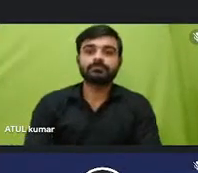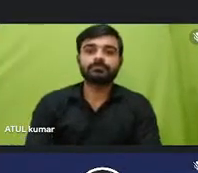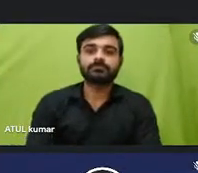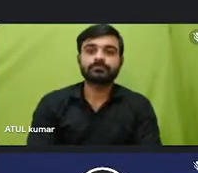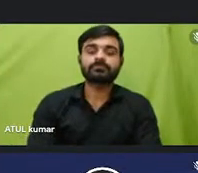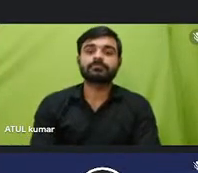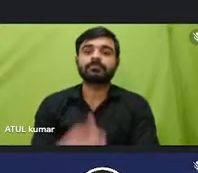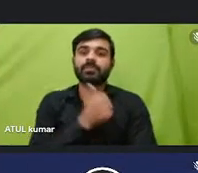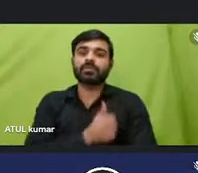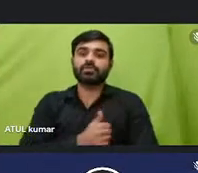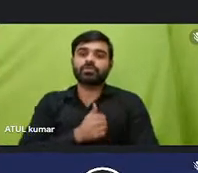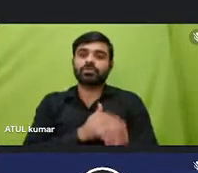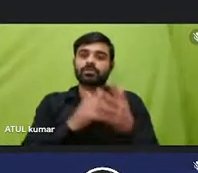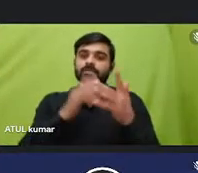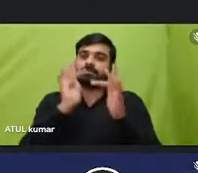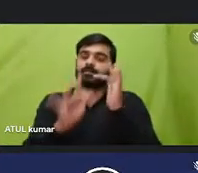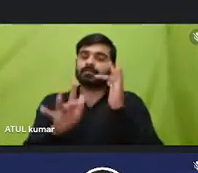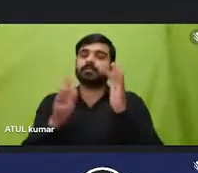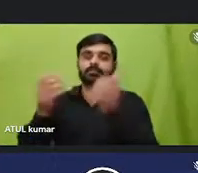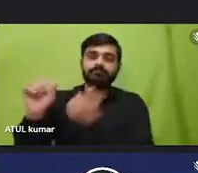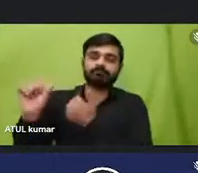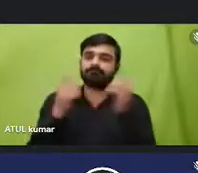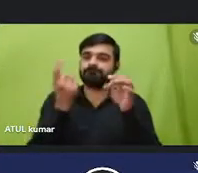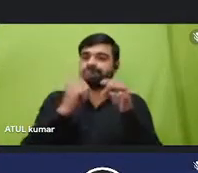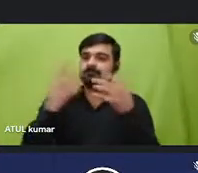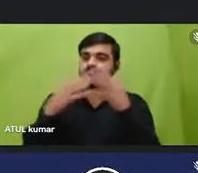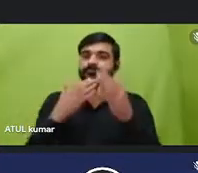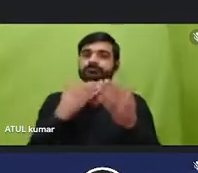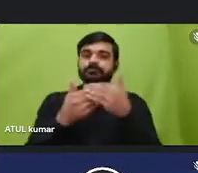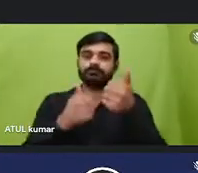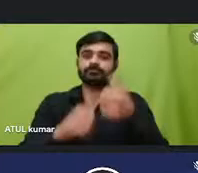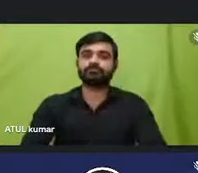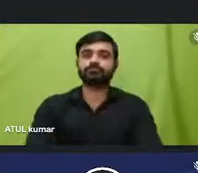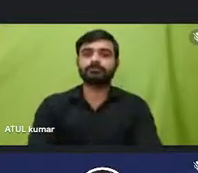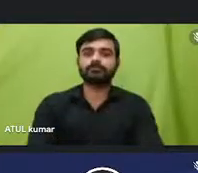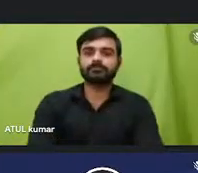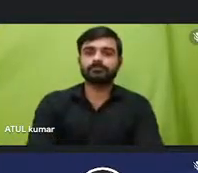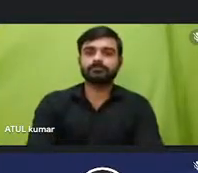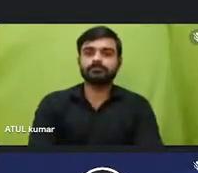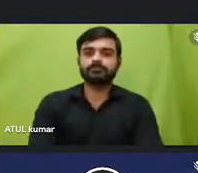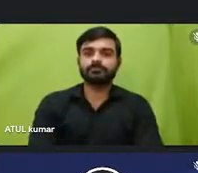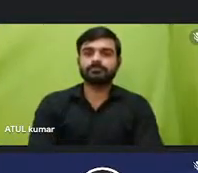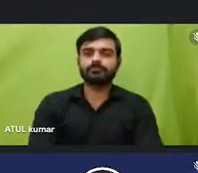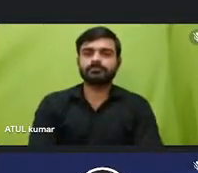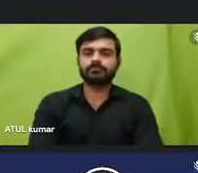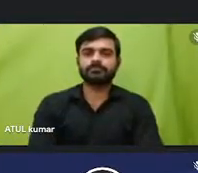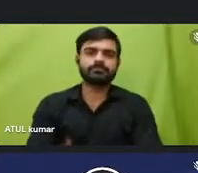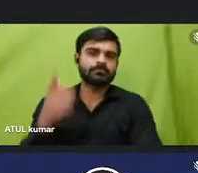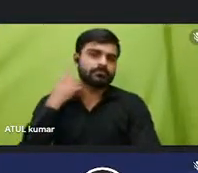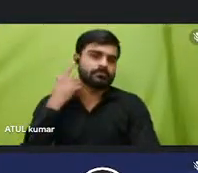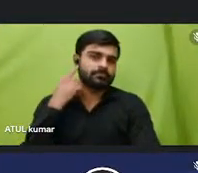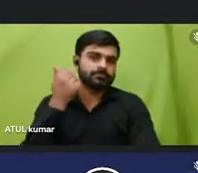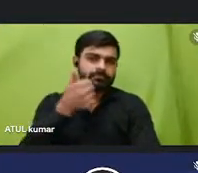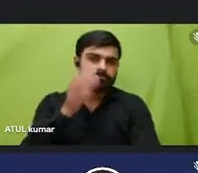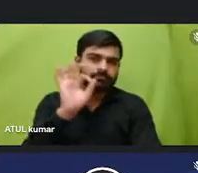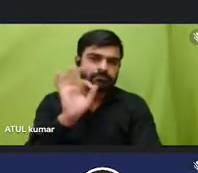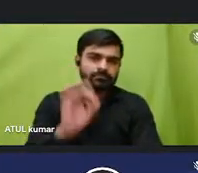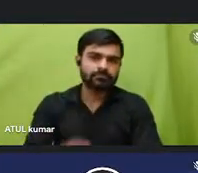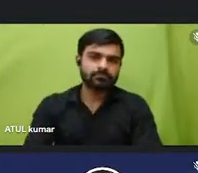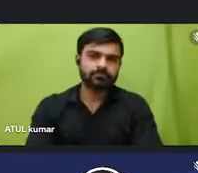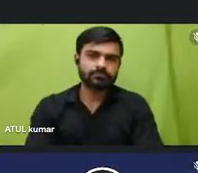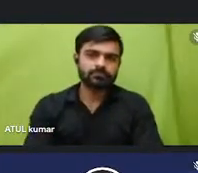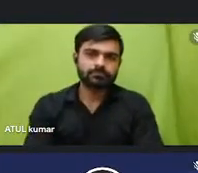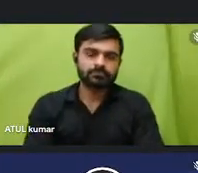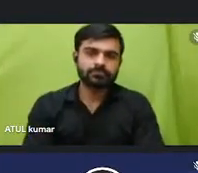Bensi, sorry. Hello. So you're back. Yeah, please. Yes. Yes. Bensi, not audible?